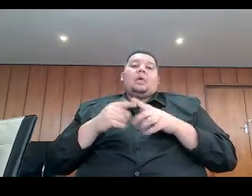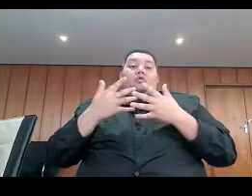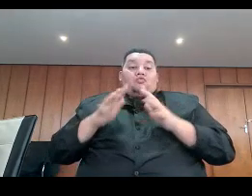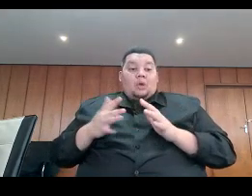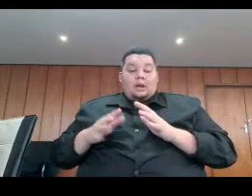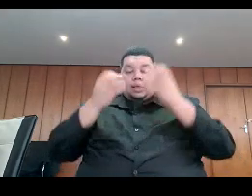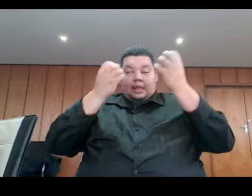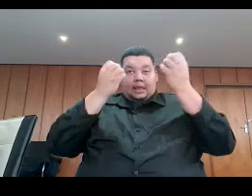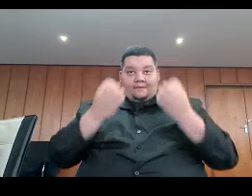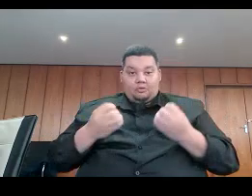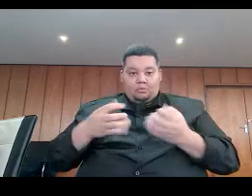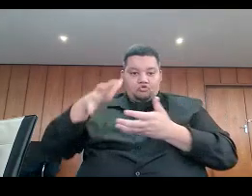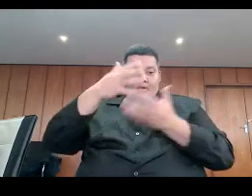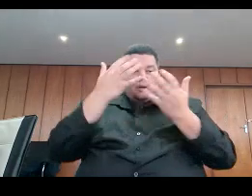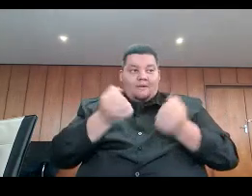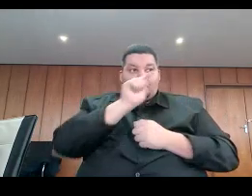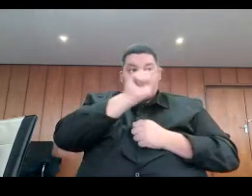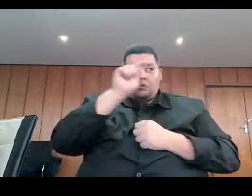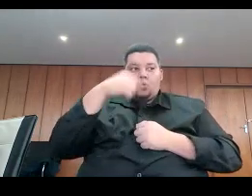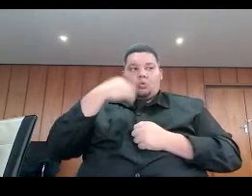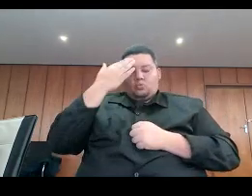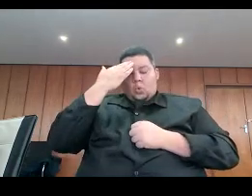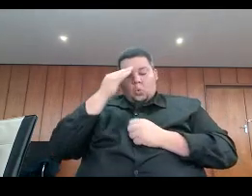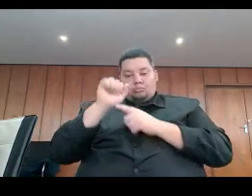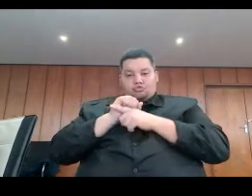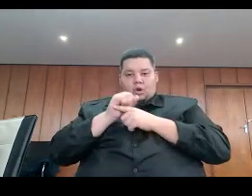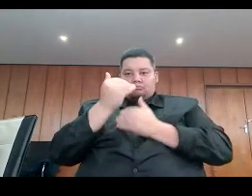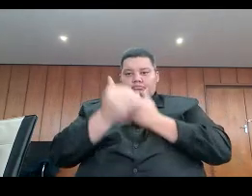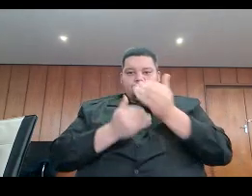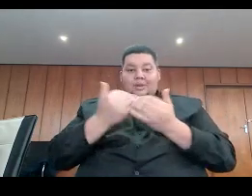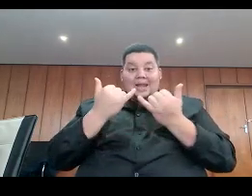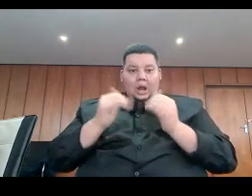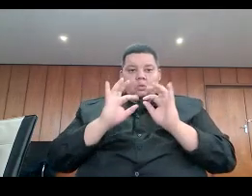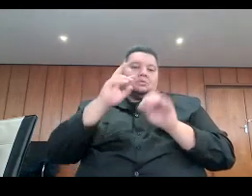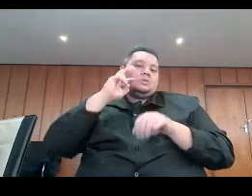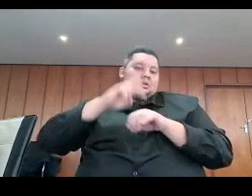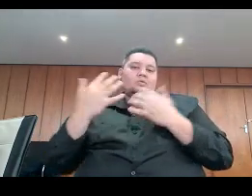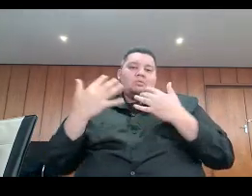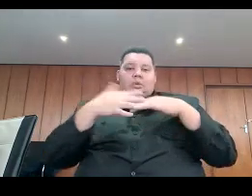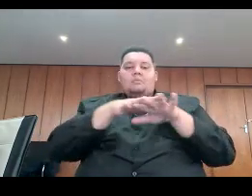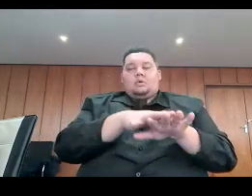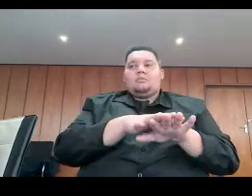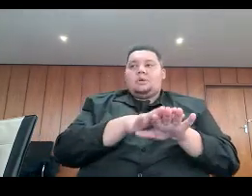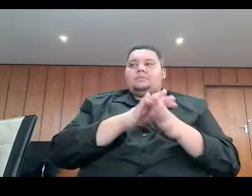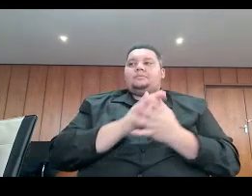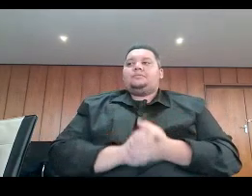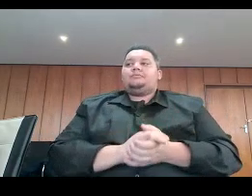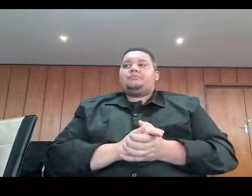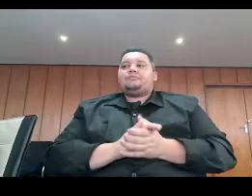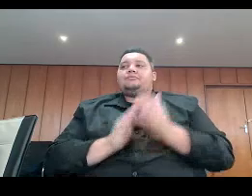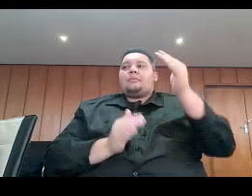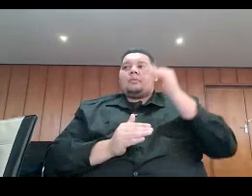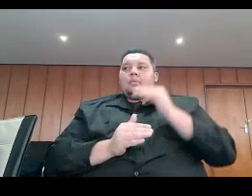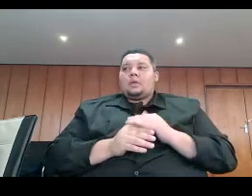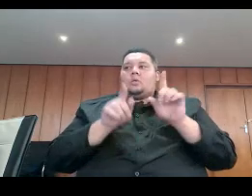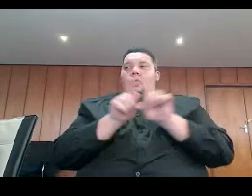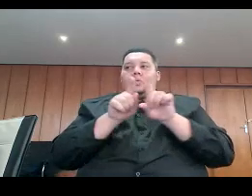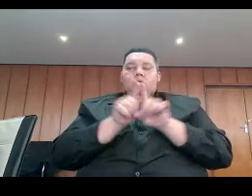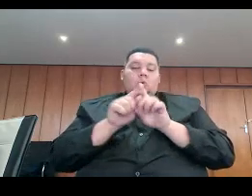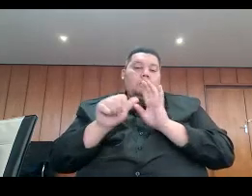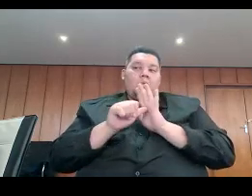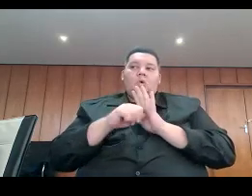data. We know what that practice looks like. Now we must implement. Then importantly, to